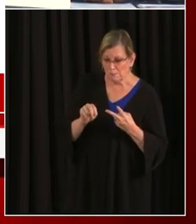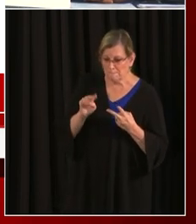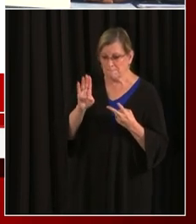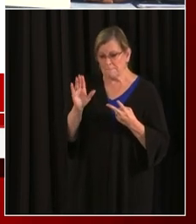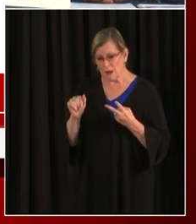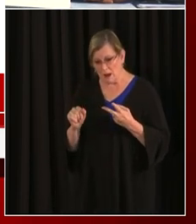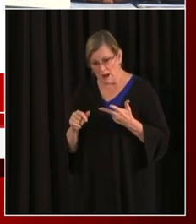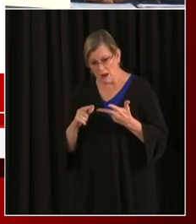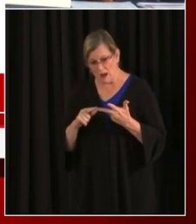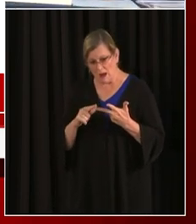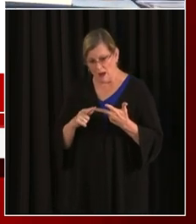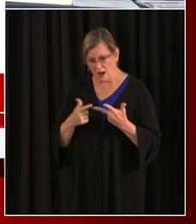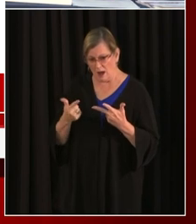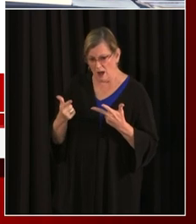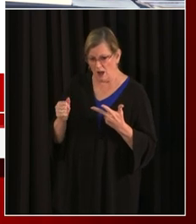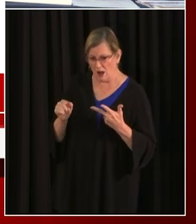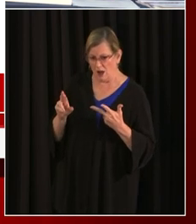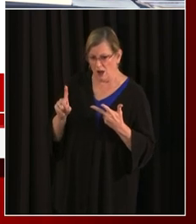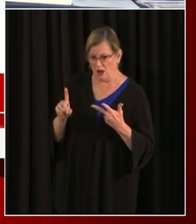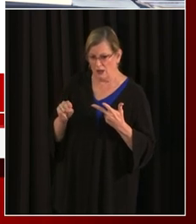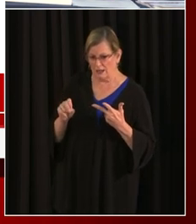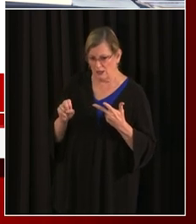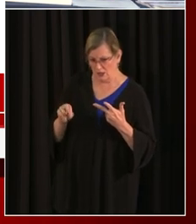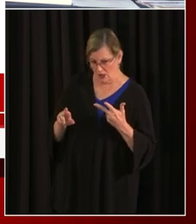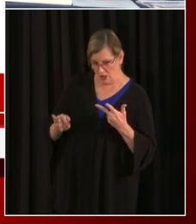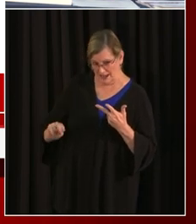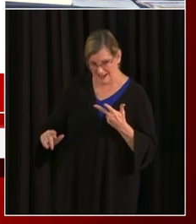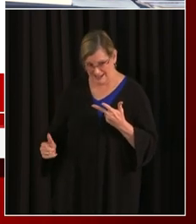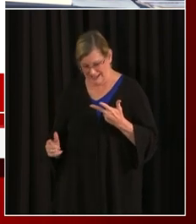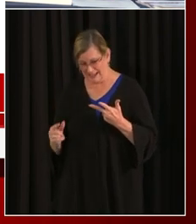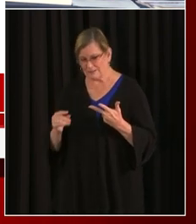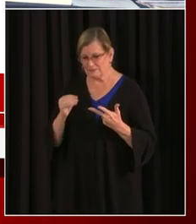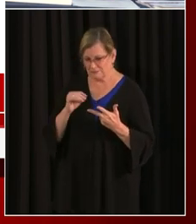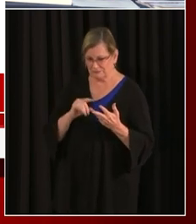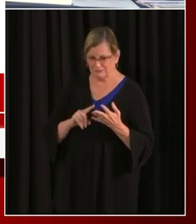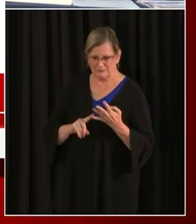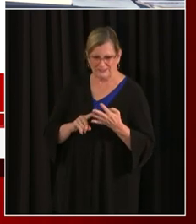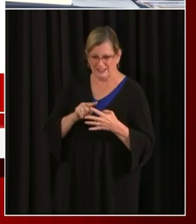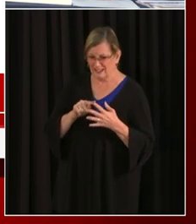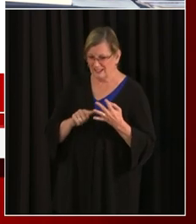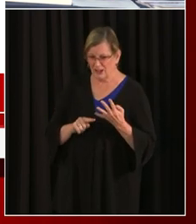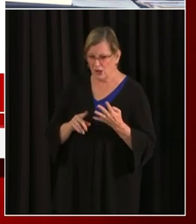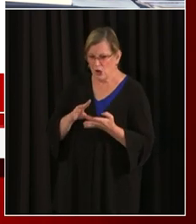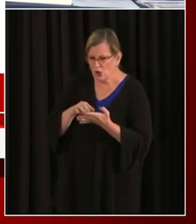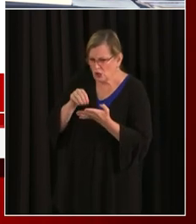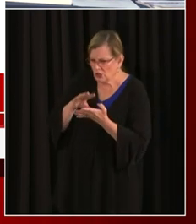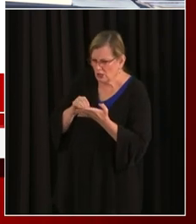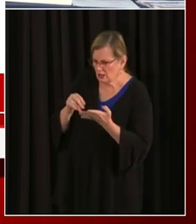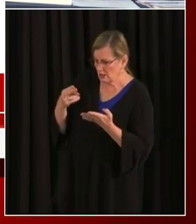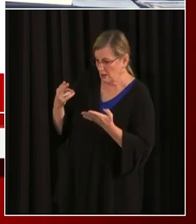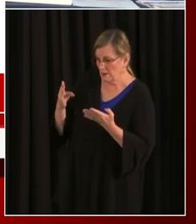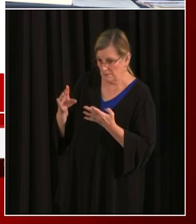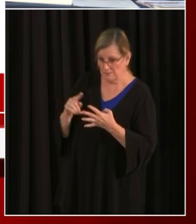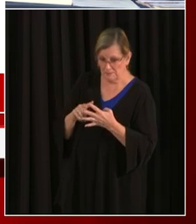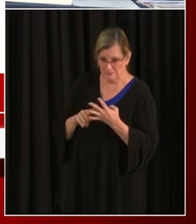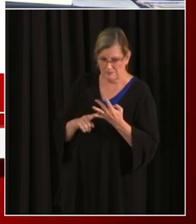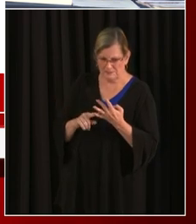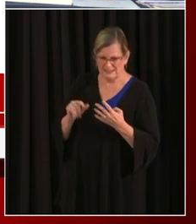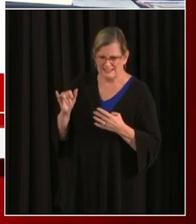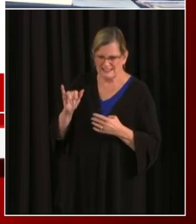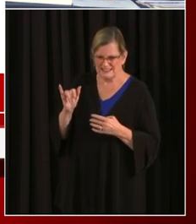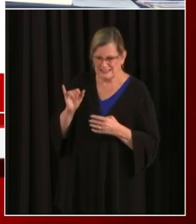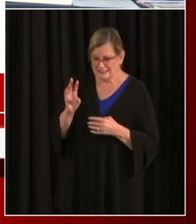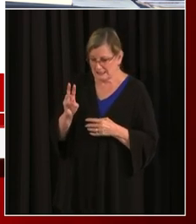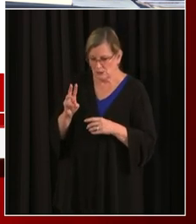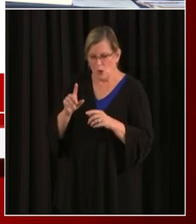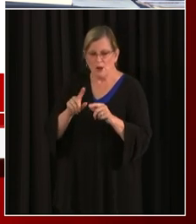as activities for our seniors. Additionally, we will offer learning hubs at 6 locations, cooperative play,